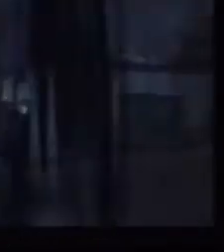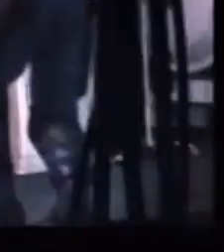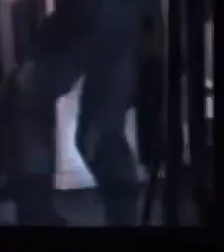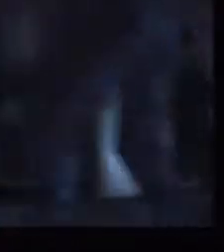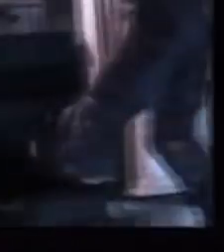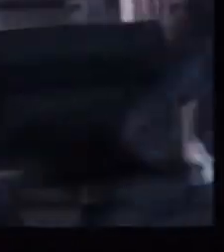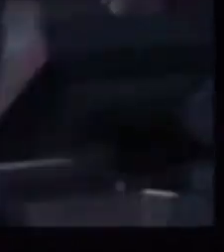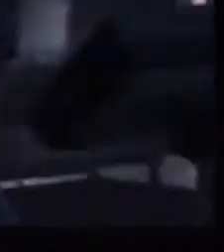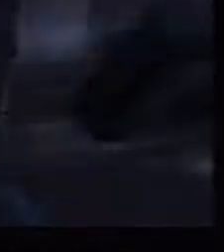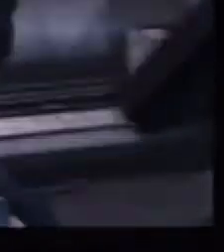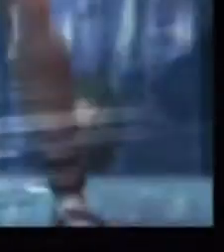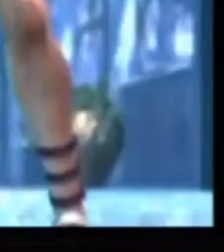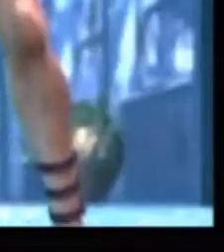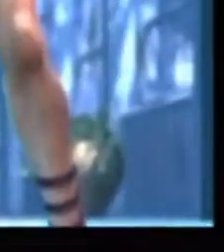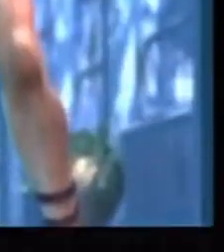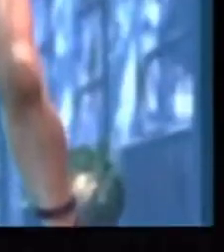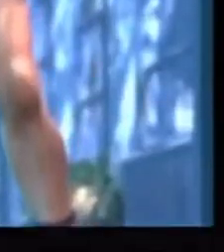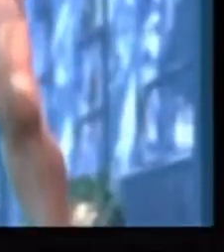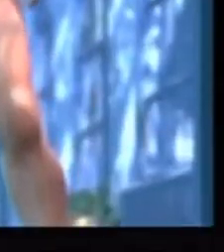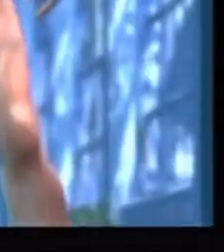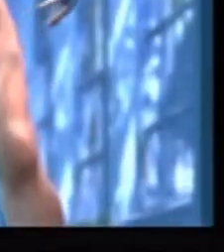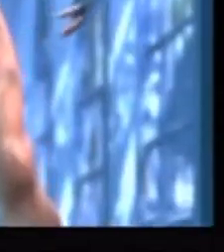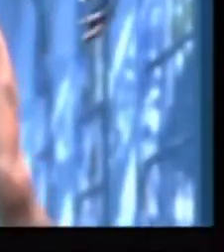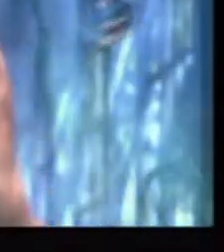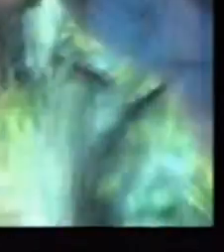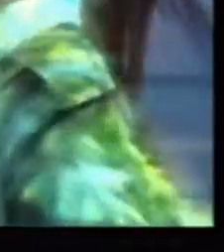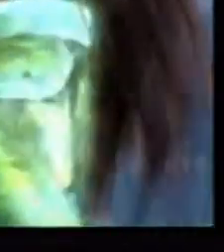But is the series on its last legs?